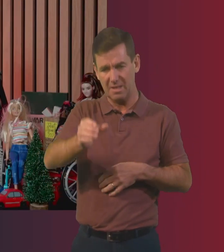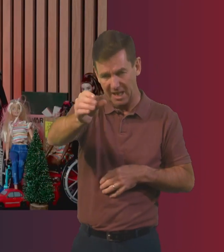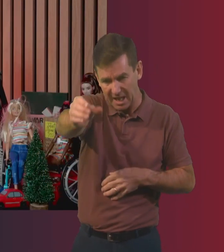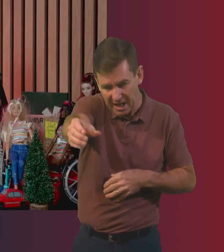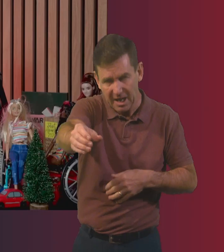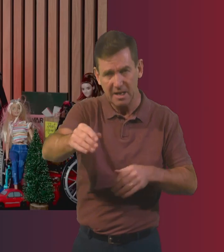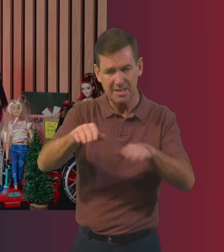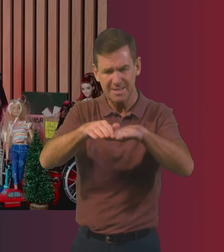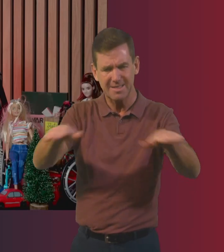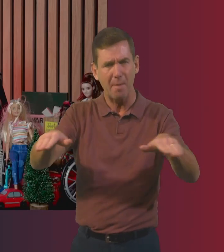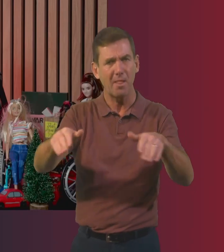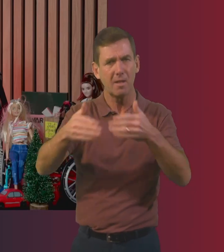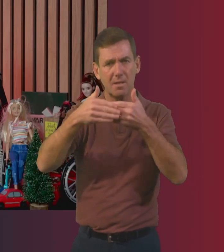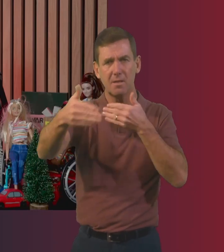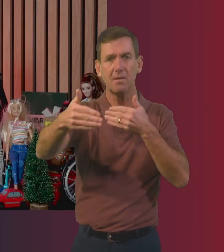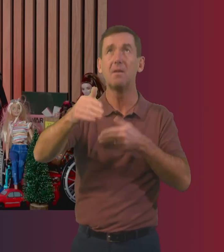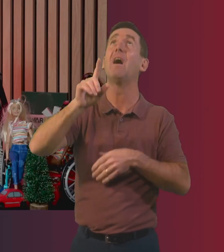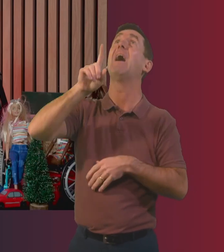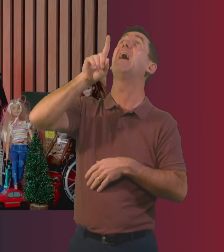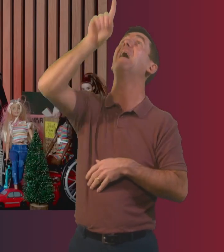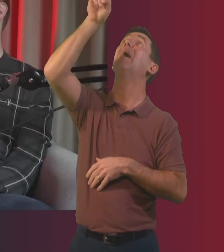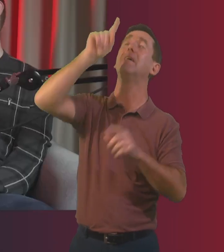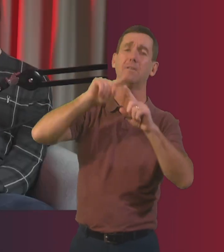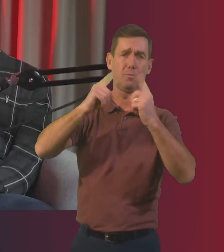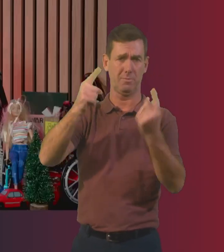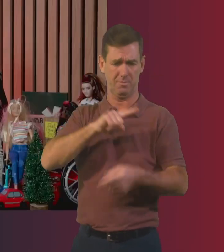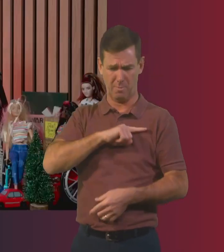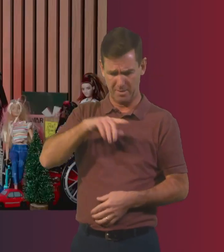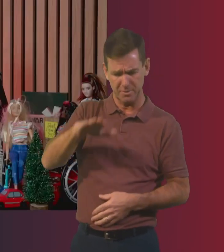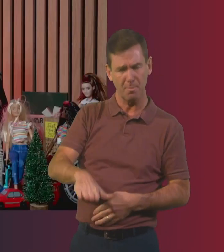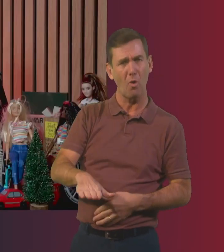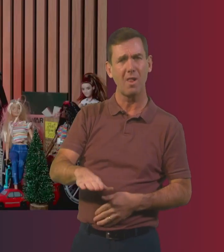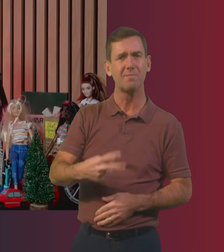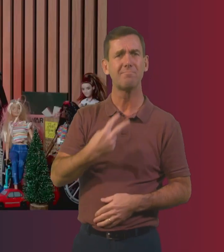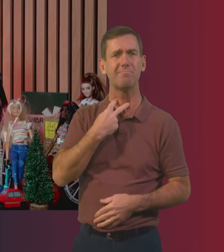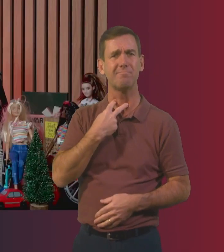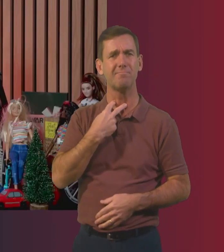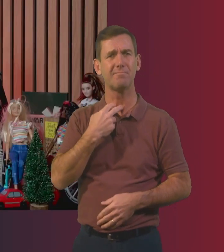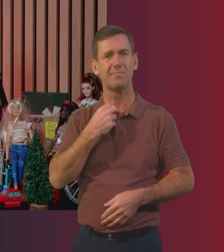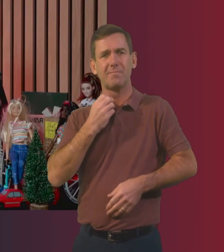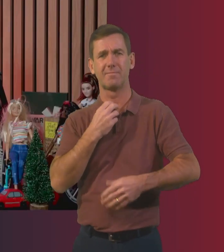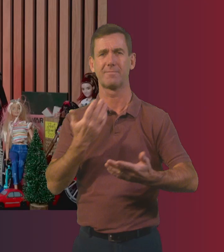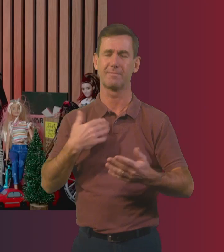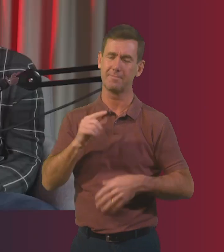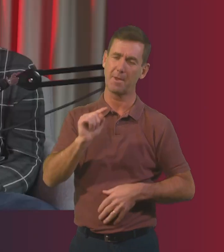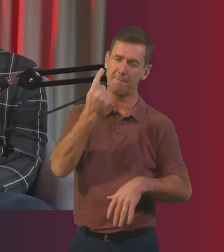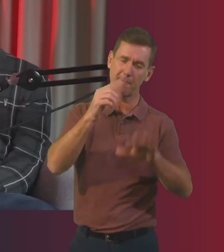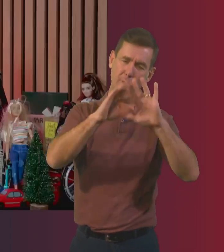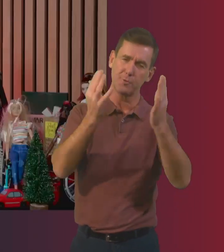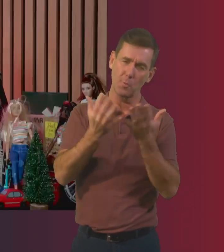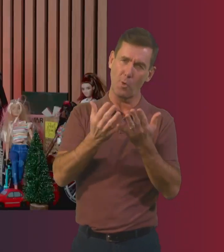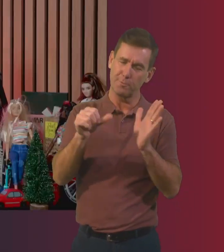table. And I can't reach the button because I'm only a wee one. That's incredibly disappointing. And I said, really, I mean, first world problems, let's just